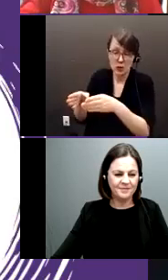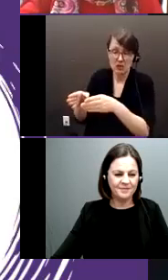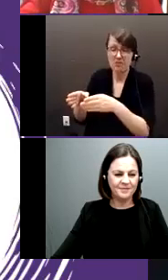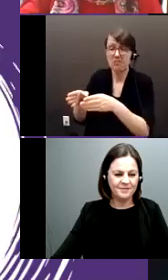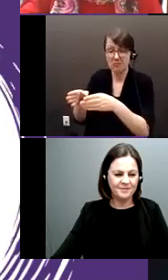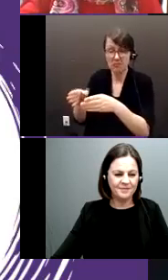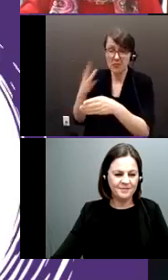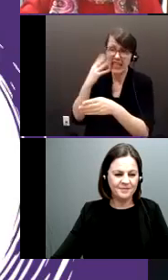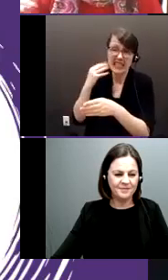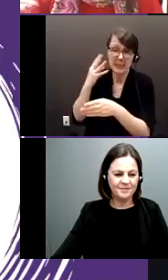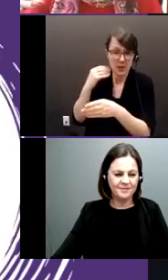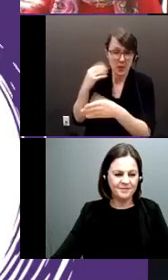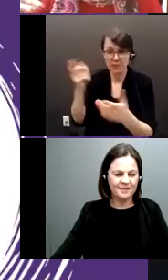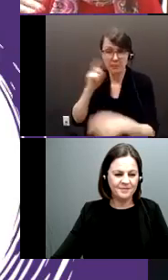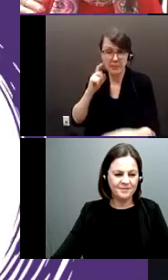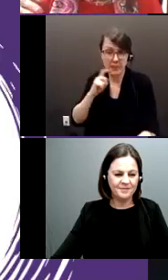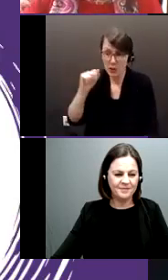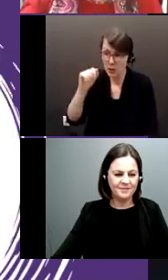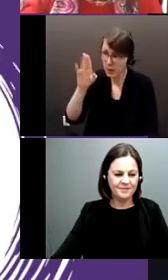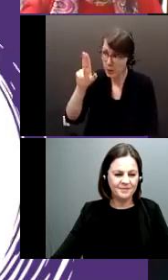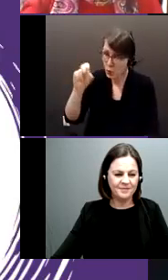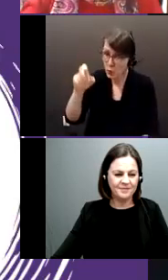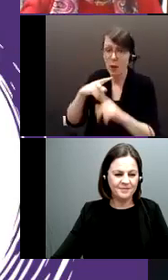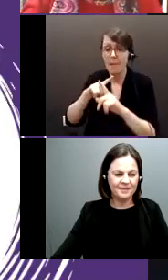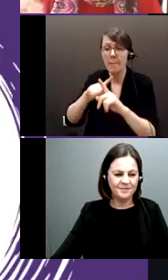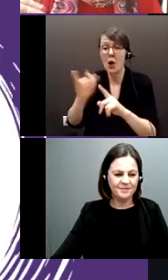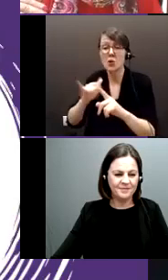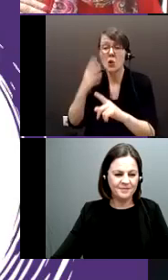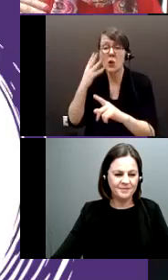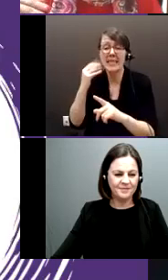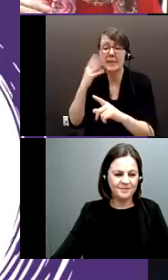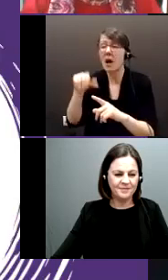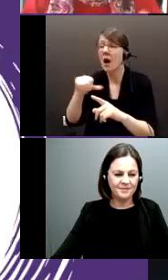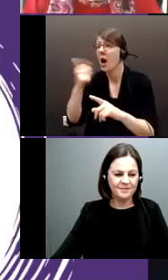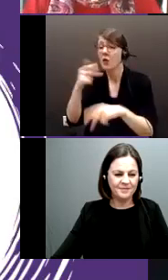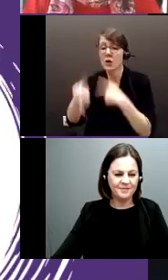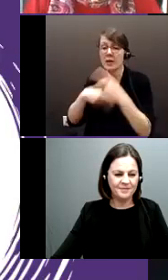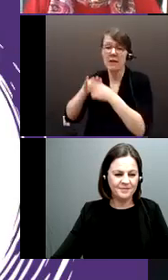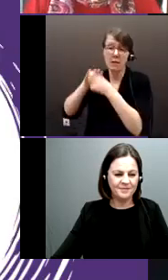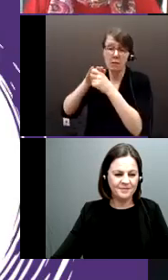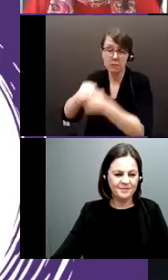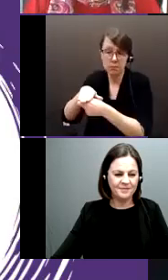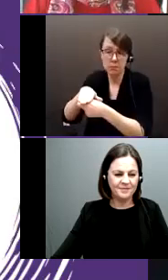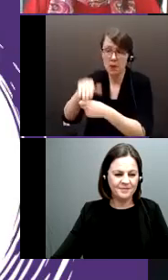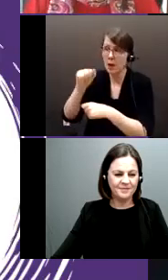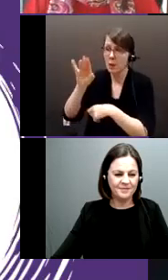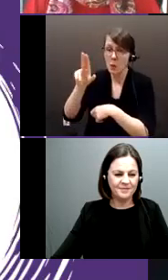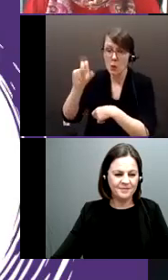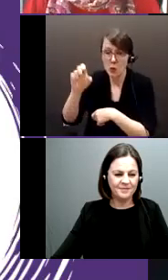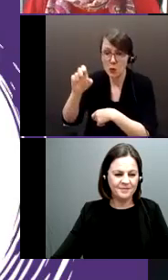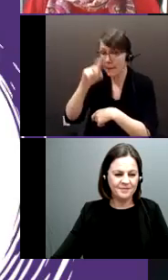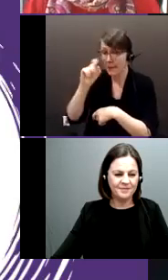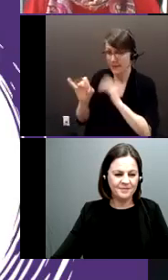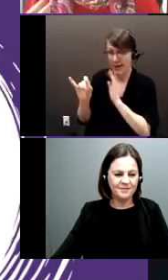multi-layers of oppression and potentially abuse as a result of who